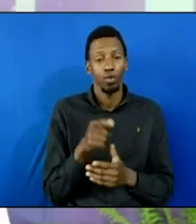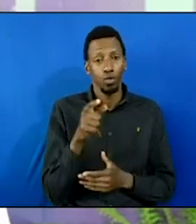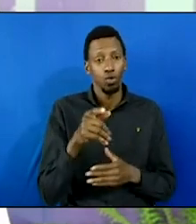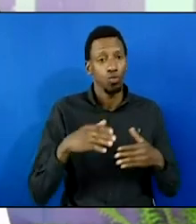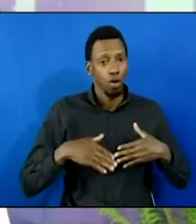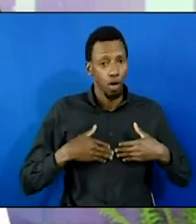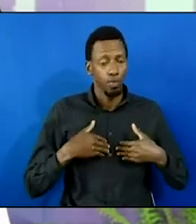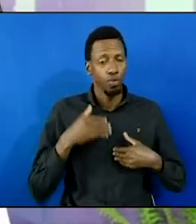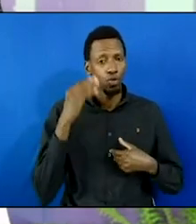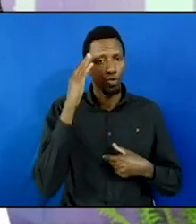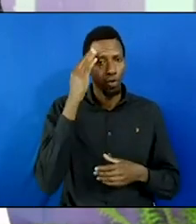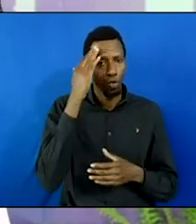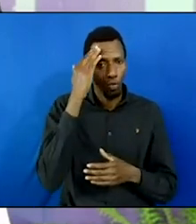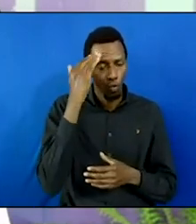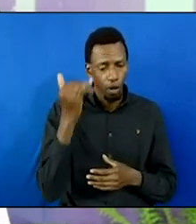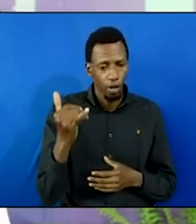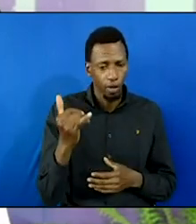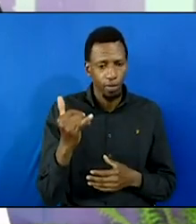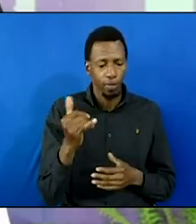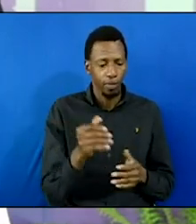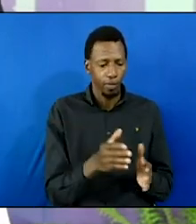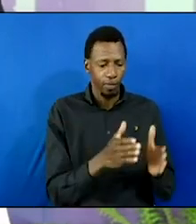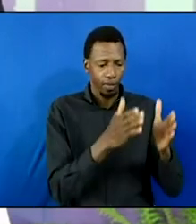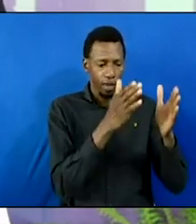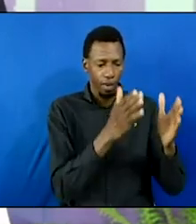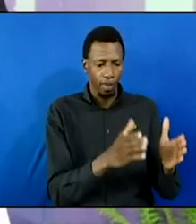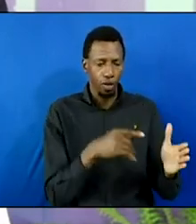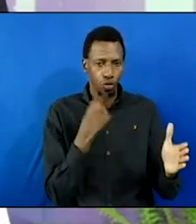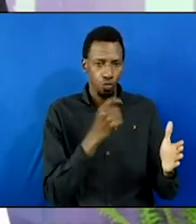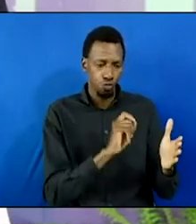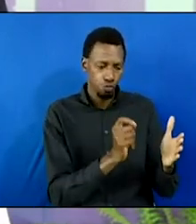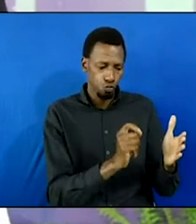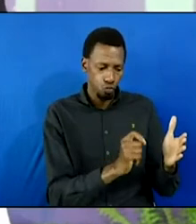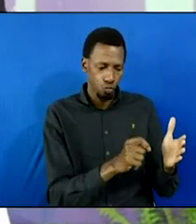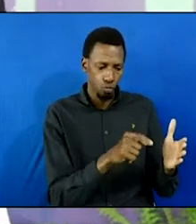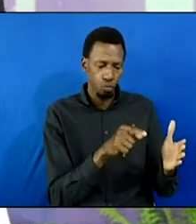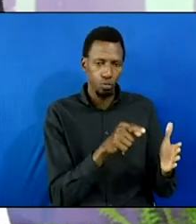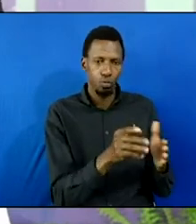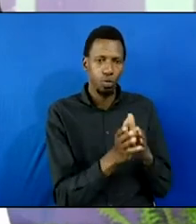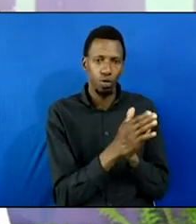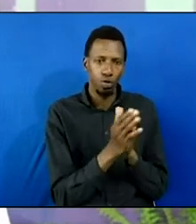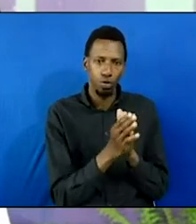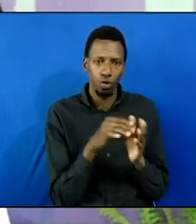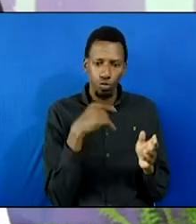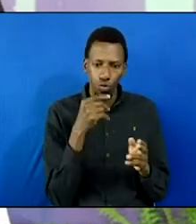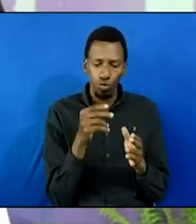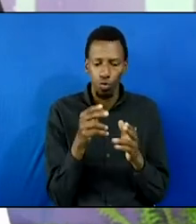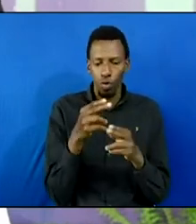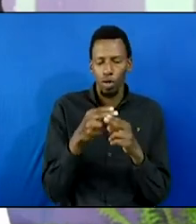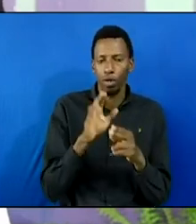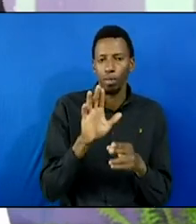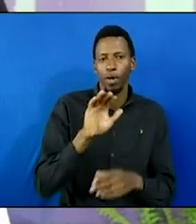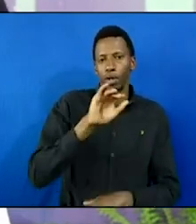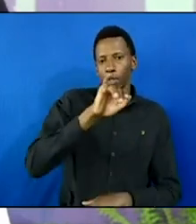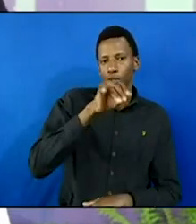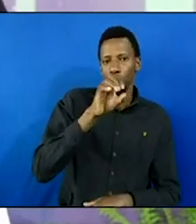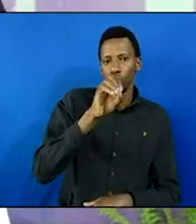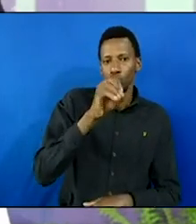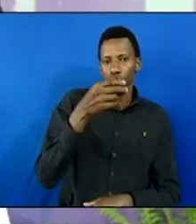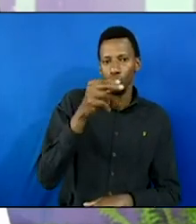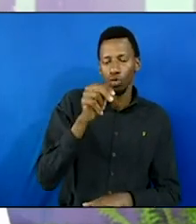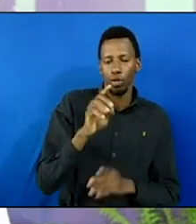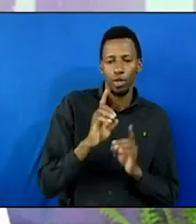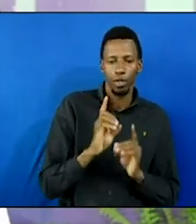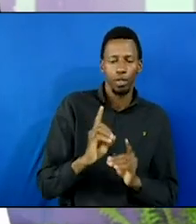that the one who has written the account that we are reading is the Apostle John. The